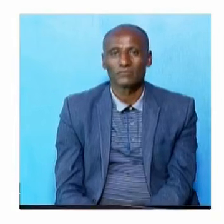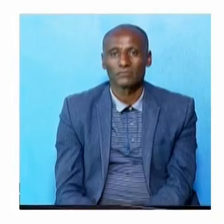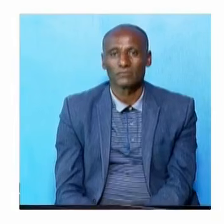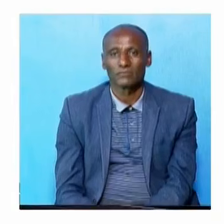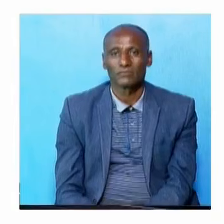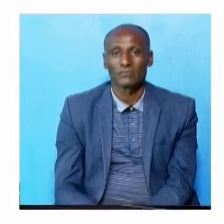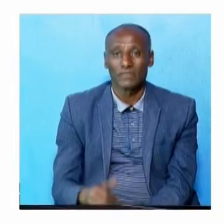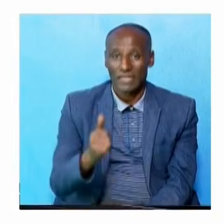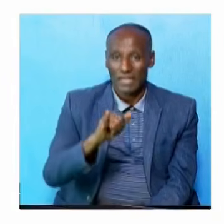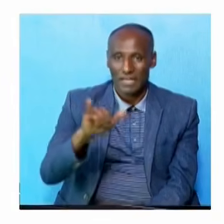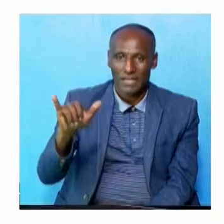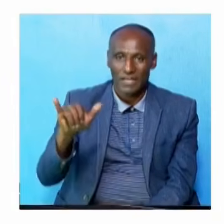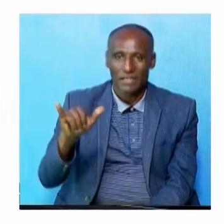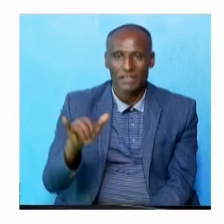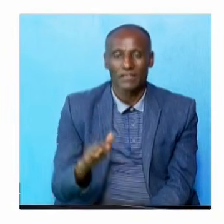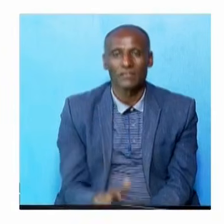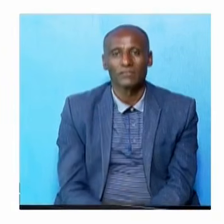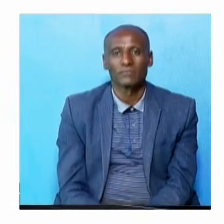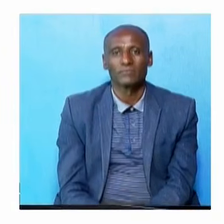They